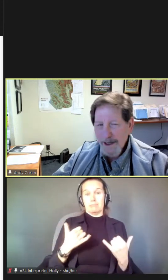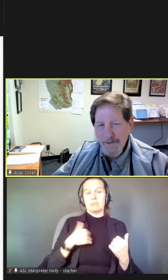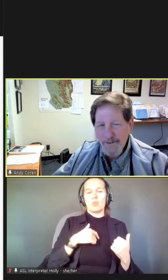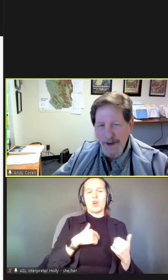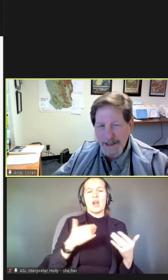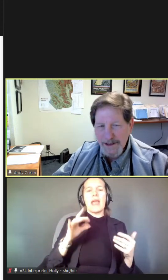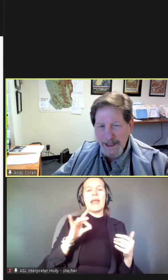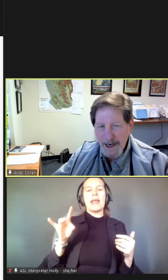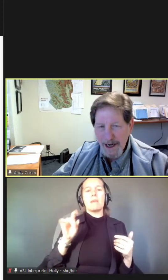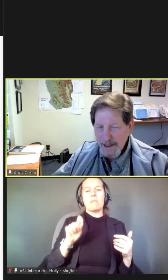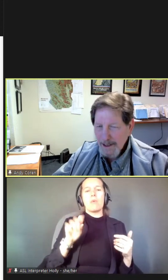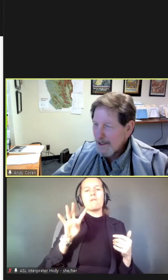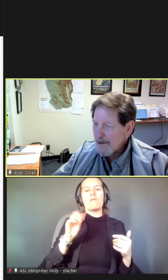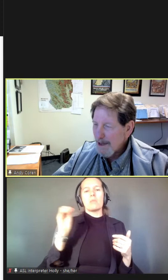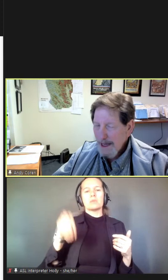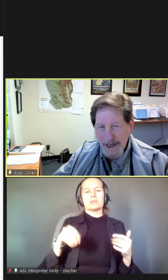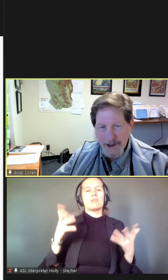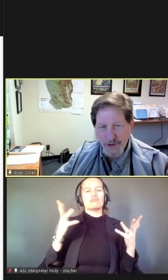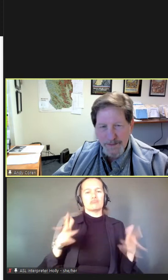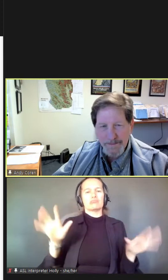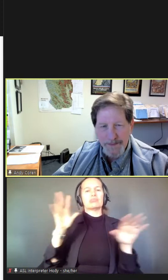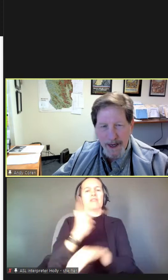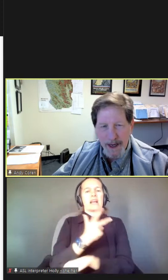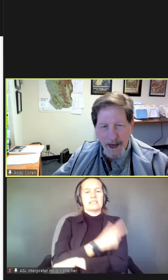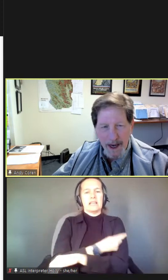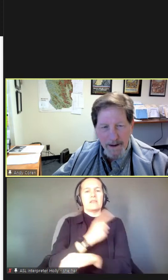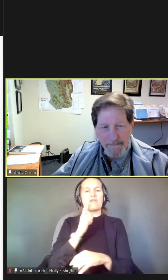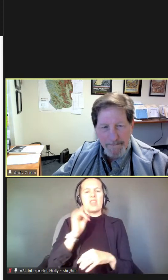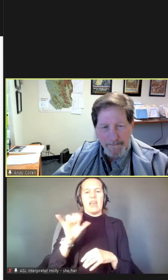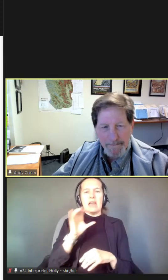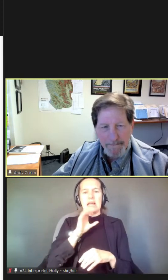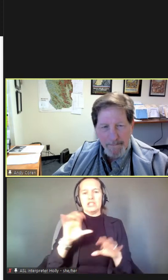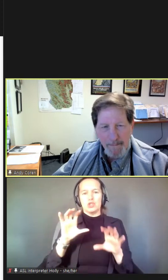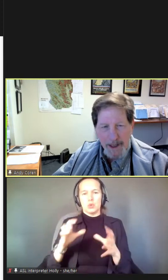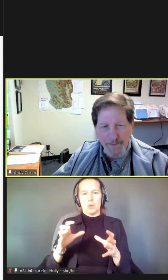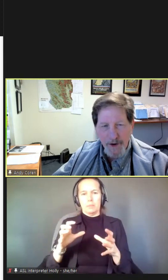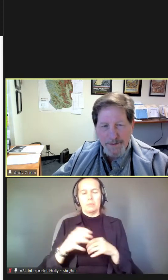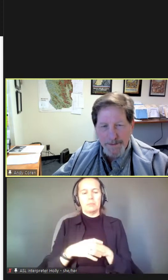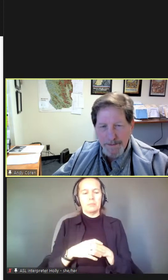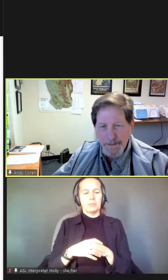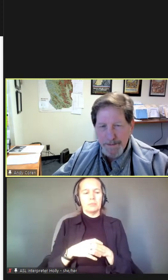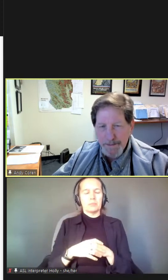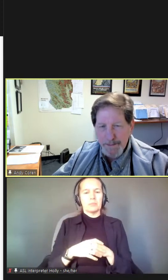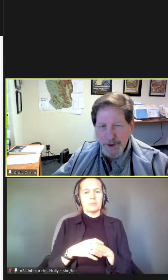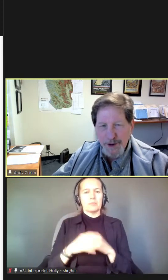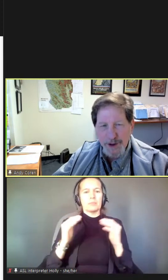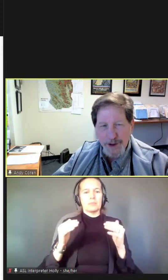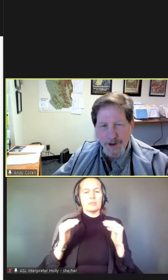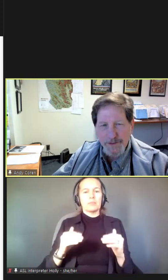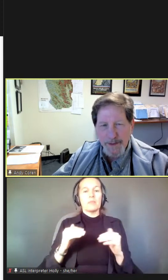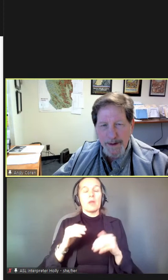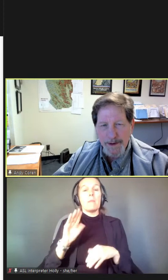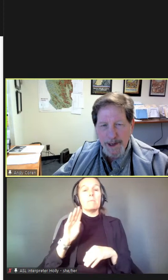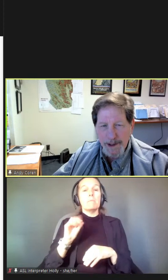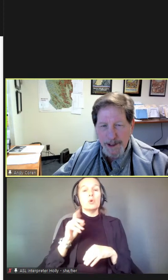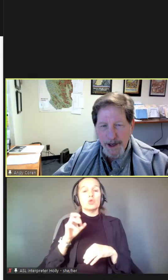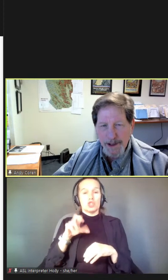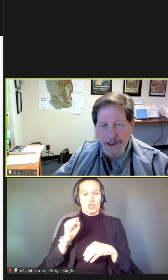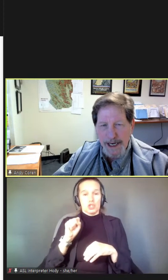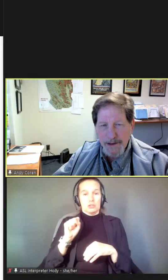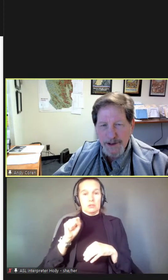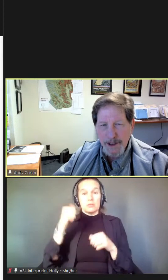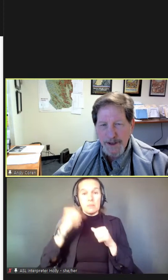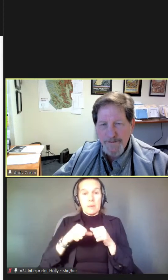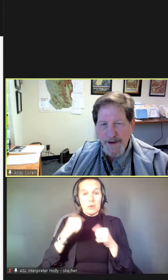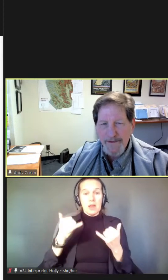88.4% vaccinated in that age group. As far as boosters, remember they're